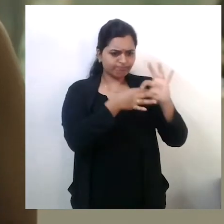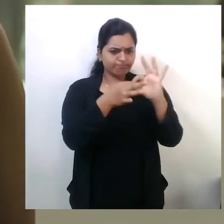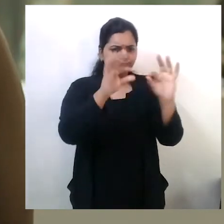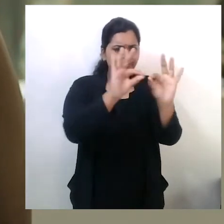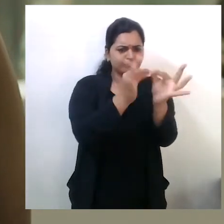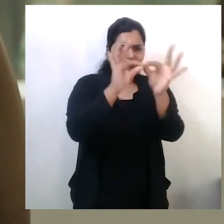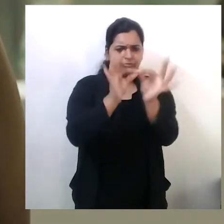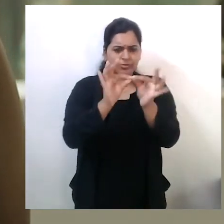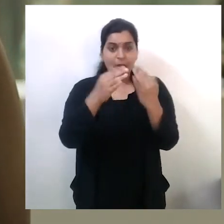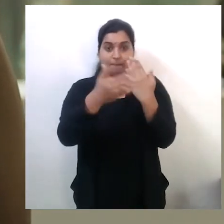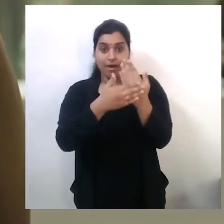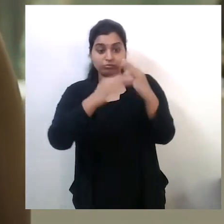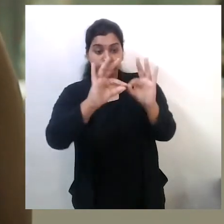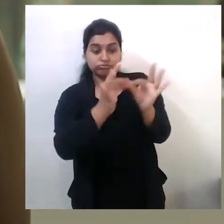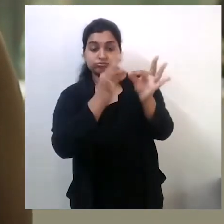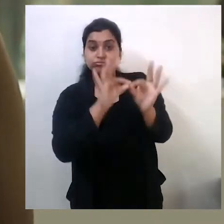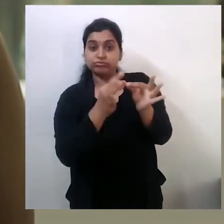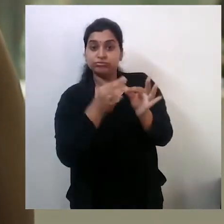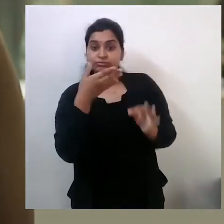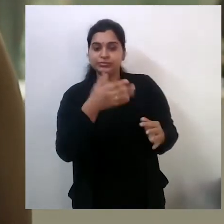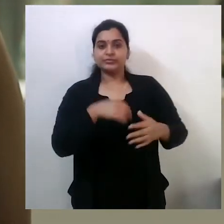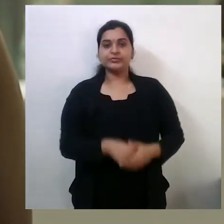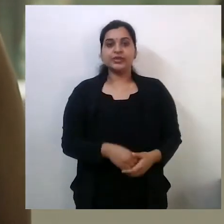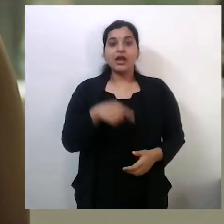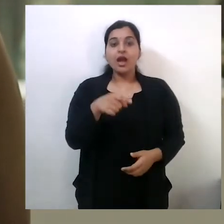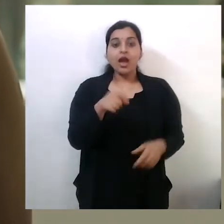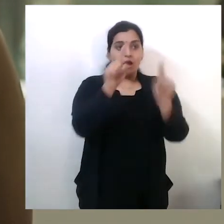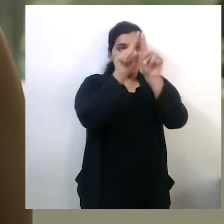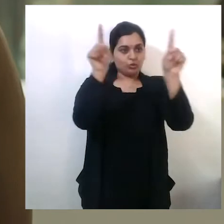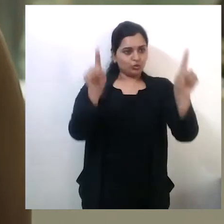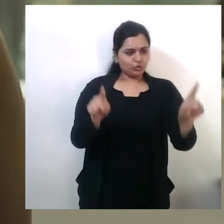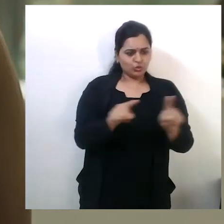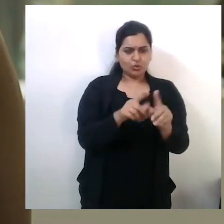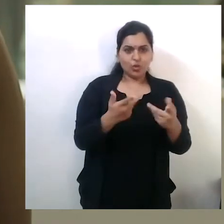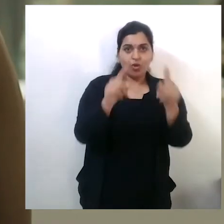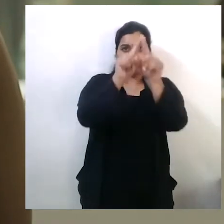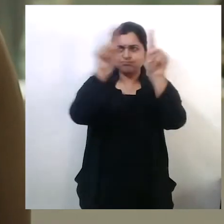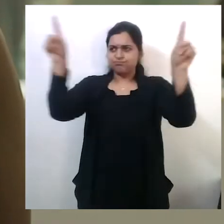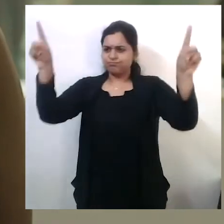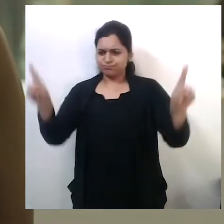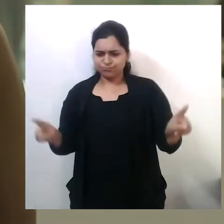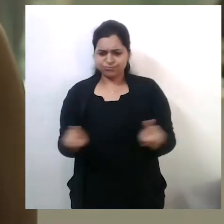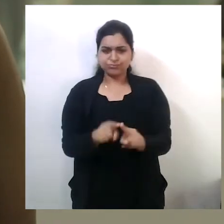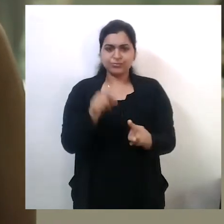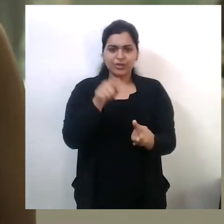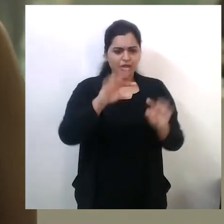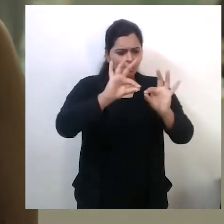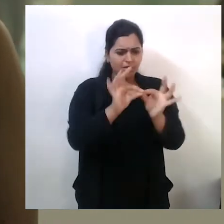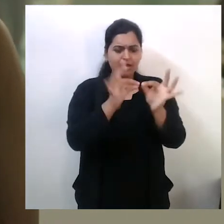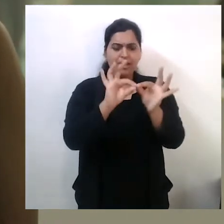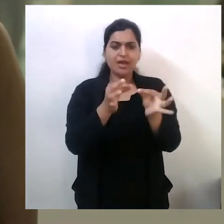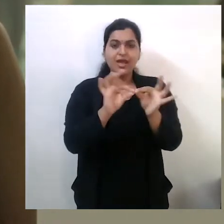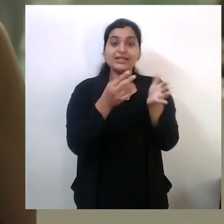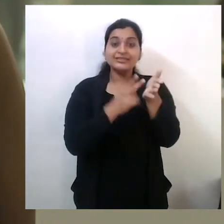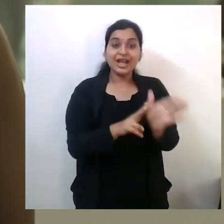as a key accessory. Often found in square and rectangular unbleached cotton with embroidered, naturally dyed